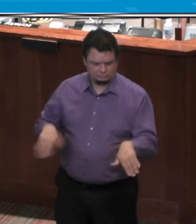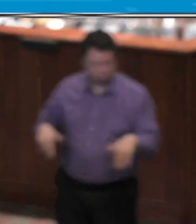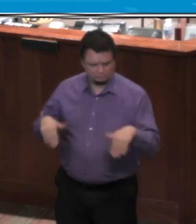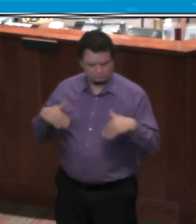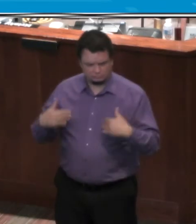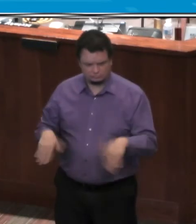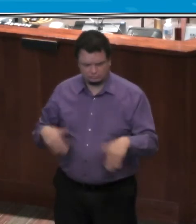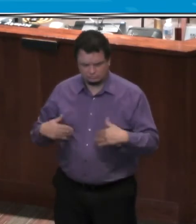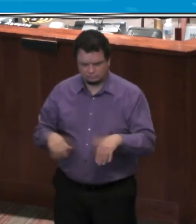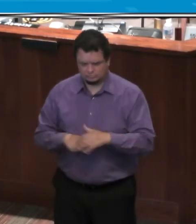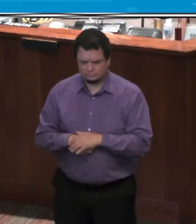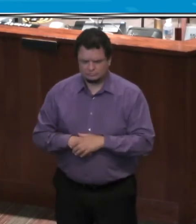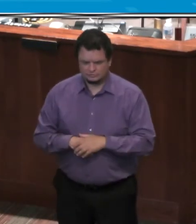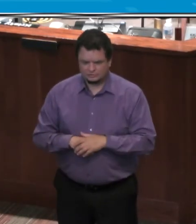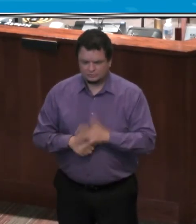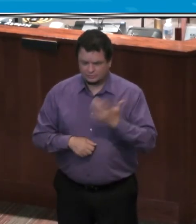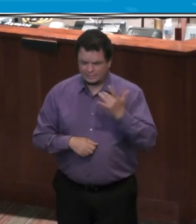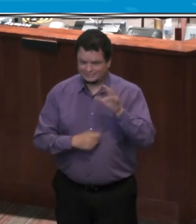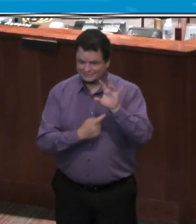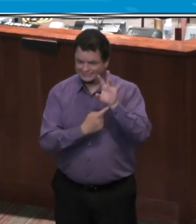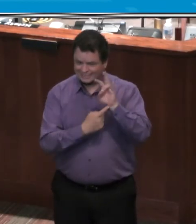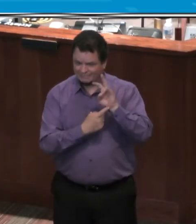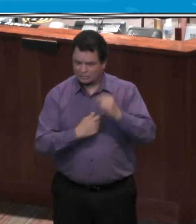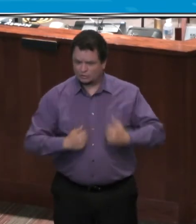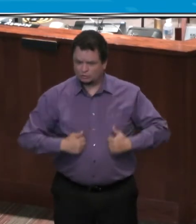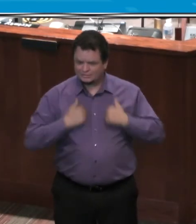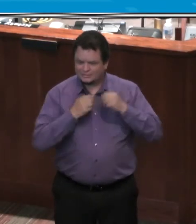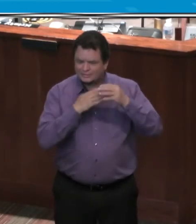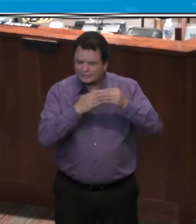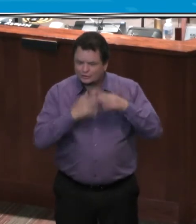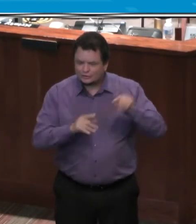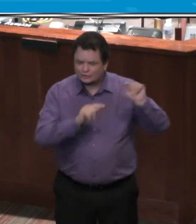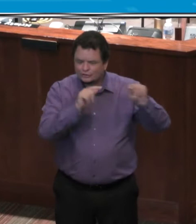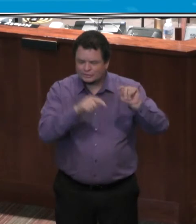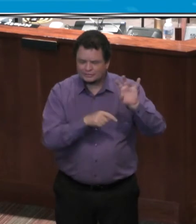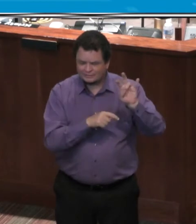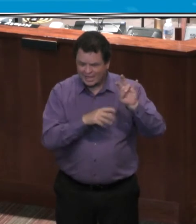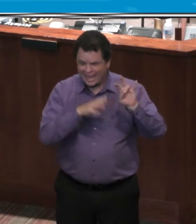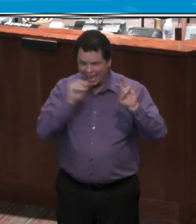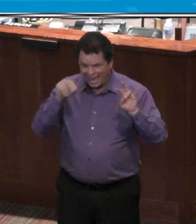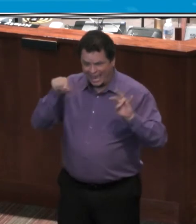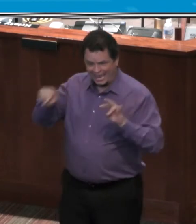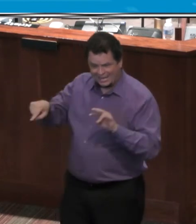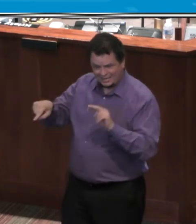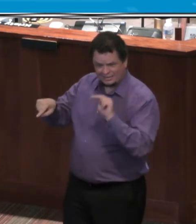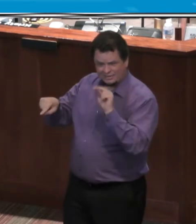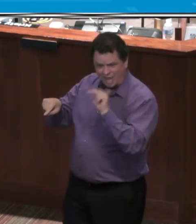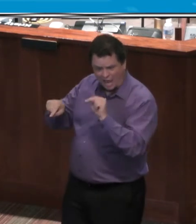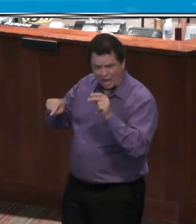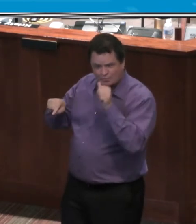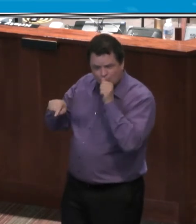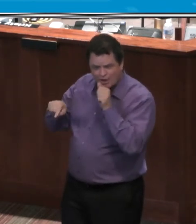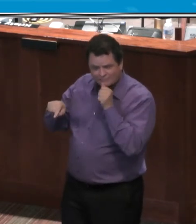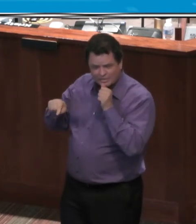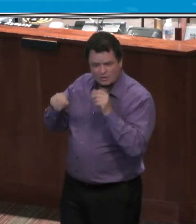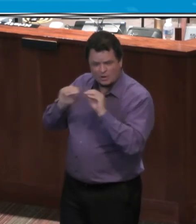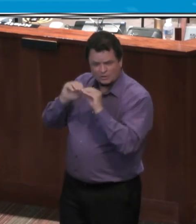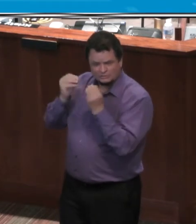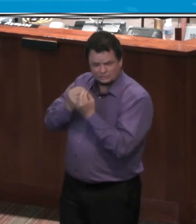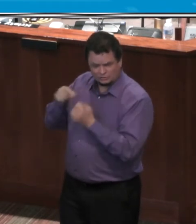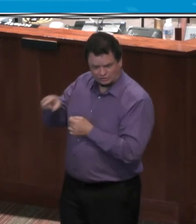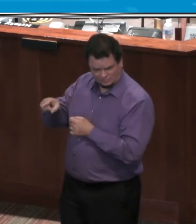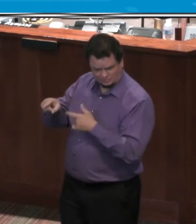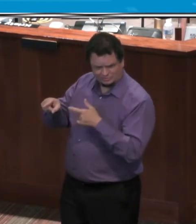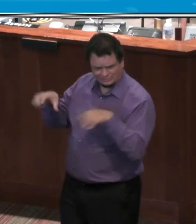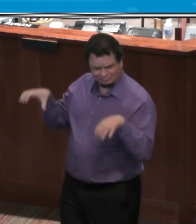nonprofit. But the leaders really took it on. We knew that this had to be community driven. It